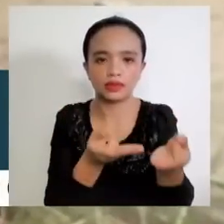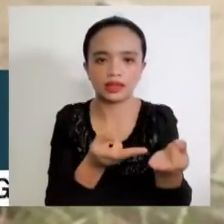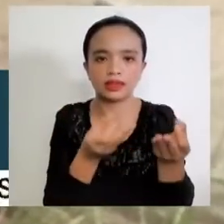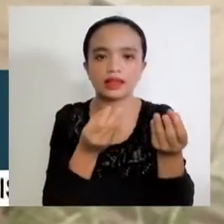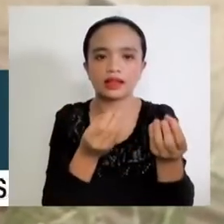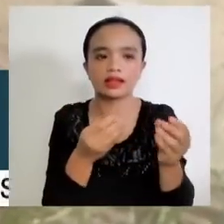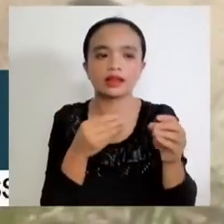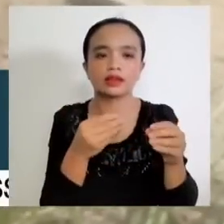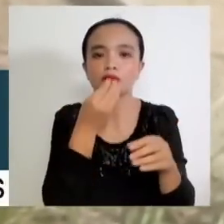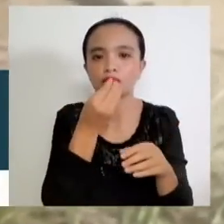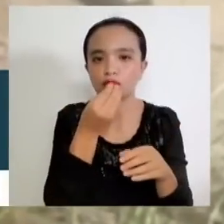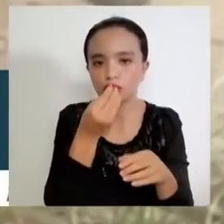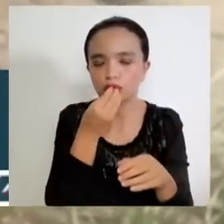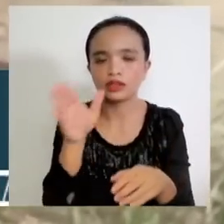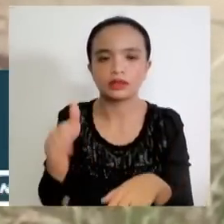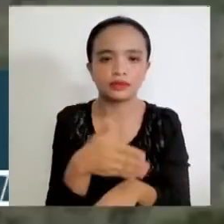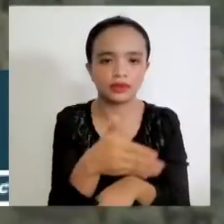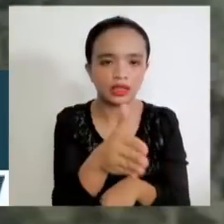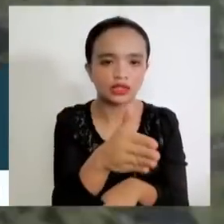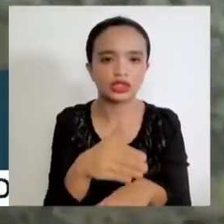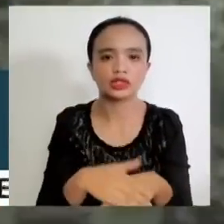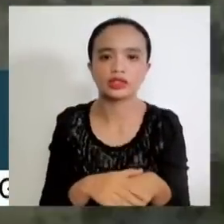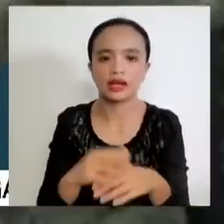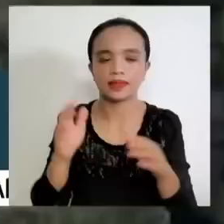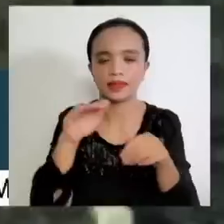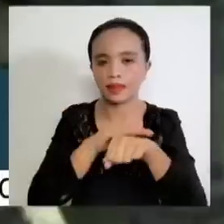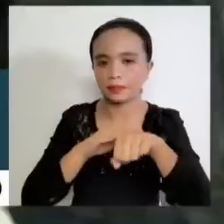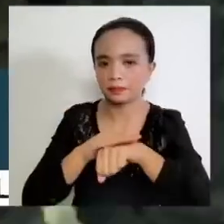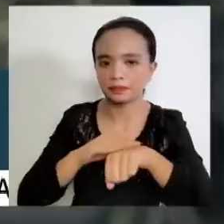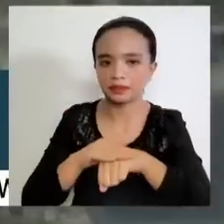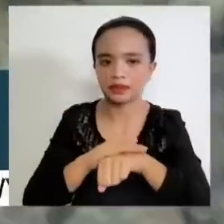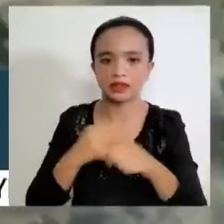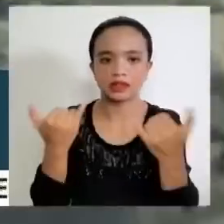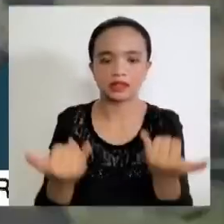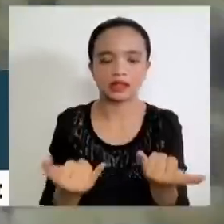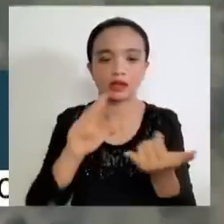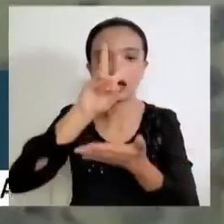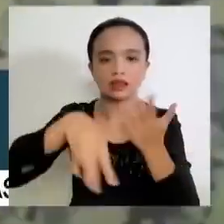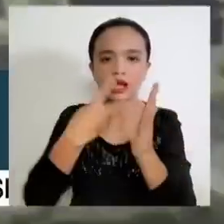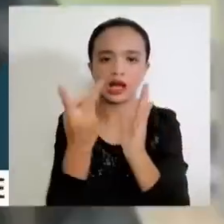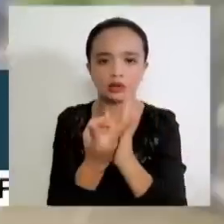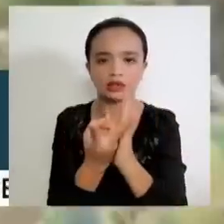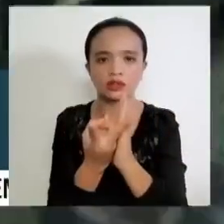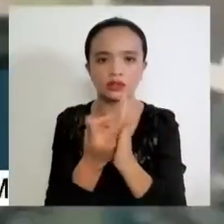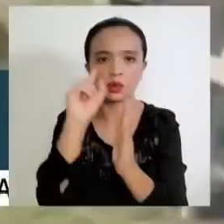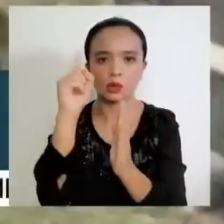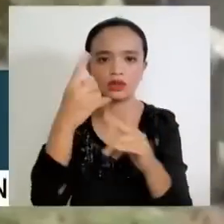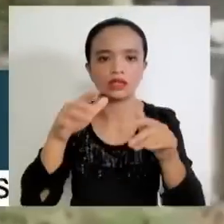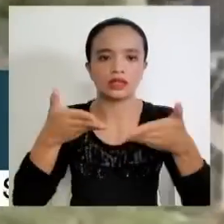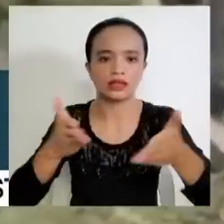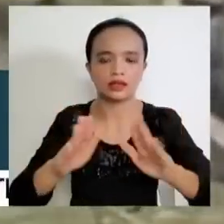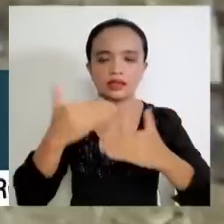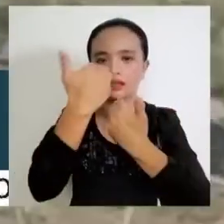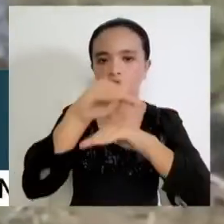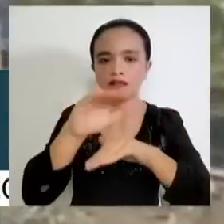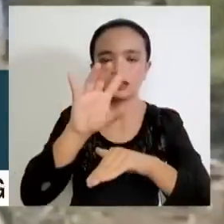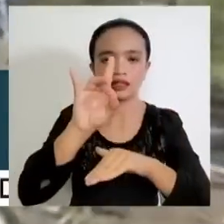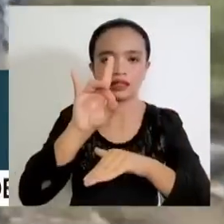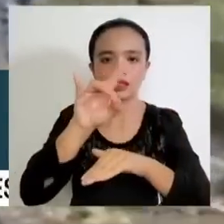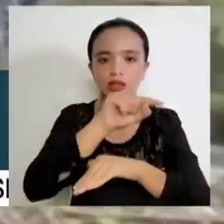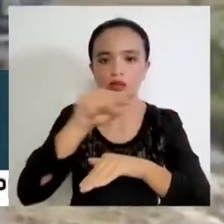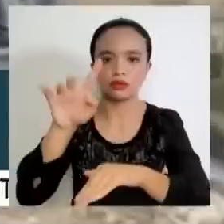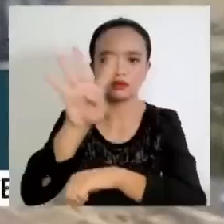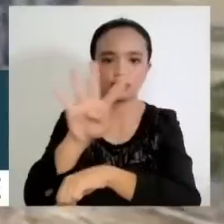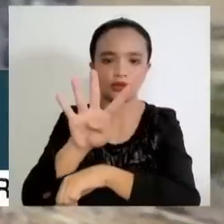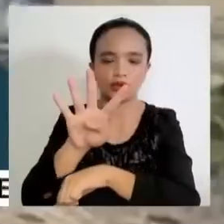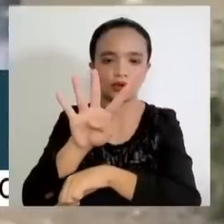cages. They also claimed that they are following the window hours, which only allowed them to stay on the volcano island from 8 a.m. to 4 p.m. to